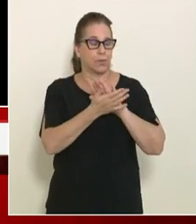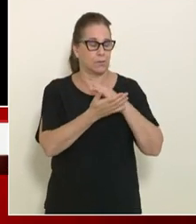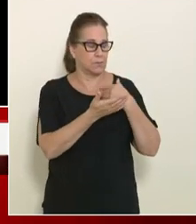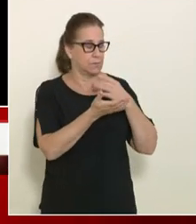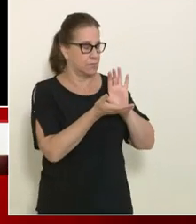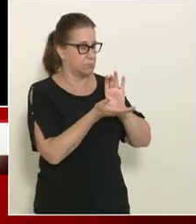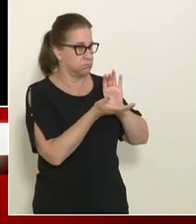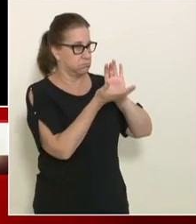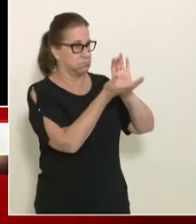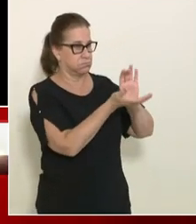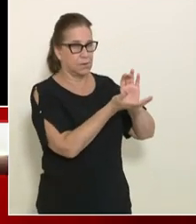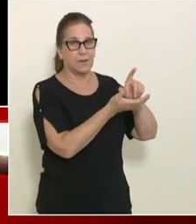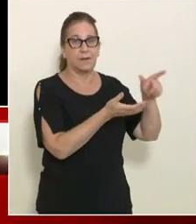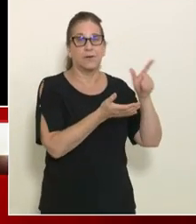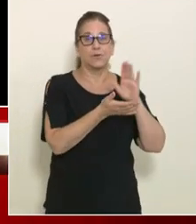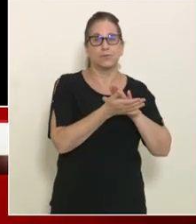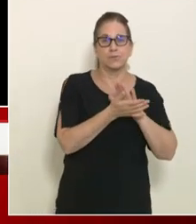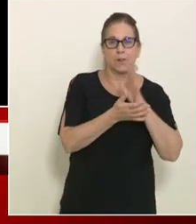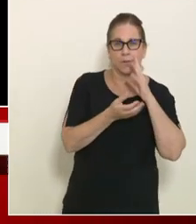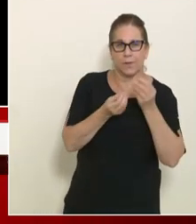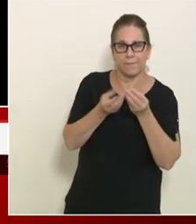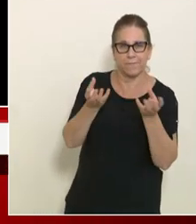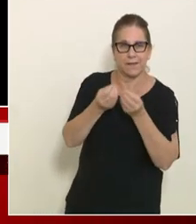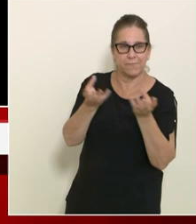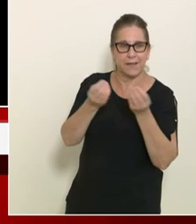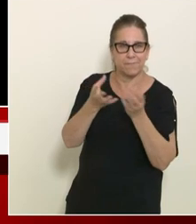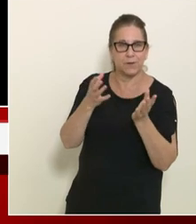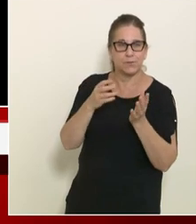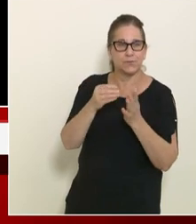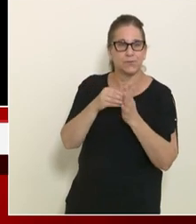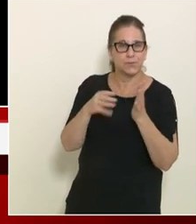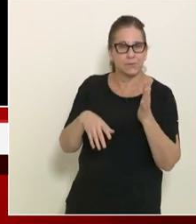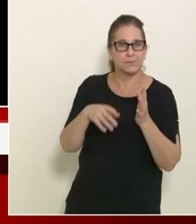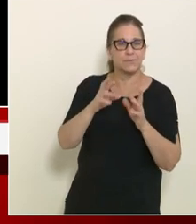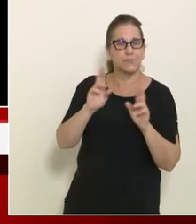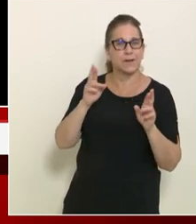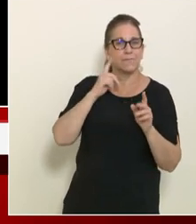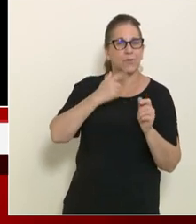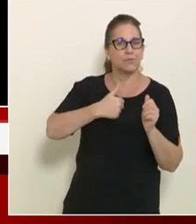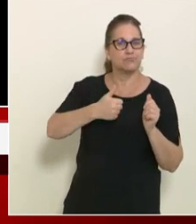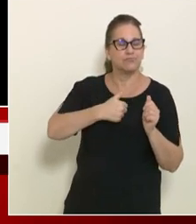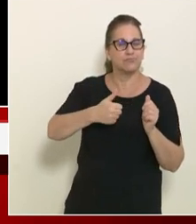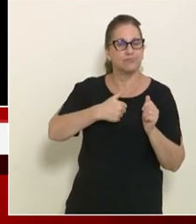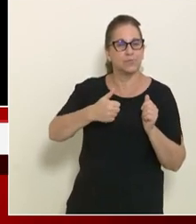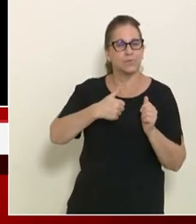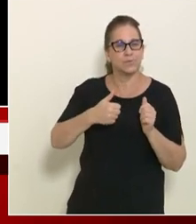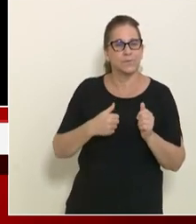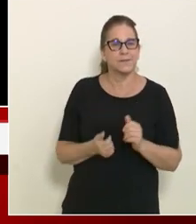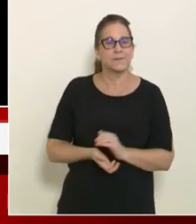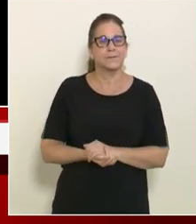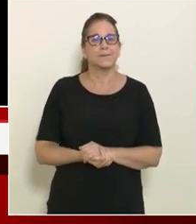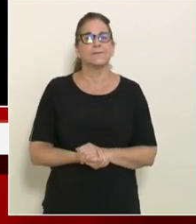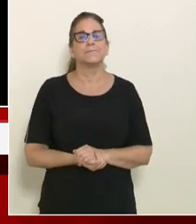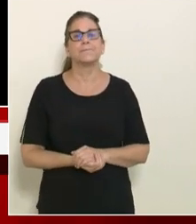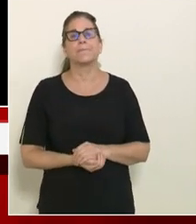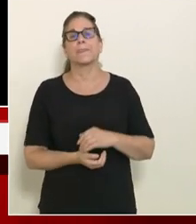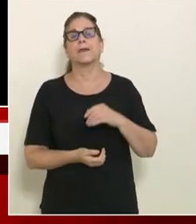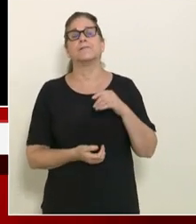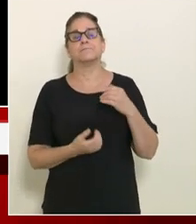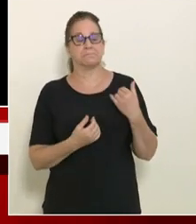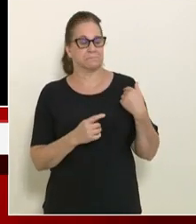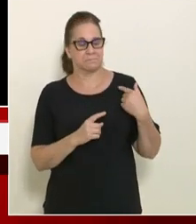students who need them. We want to be ready for the second term, if health conditions allow us, to begin our